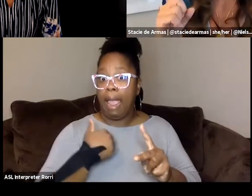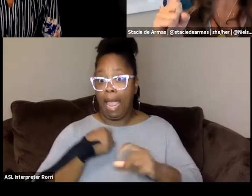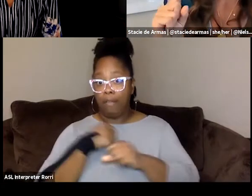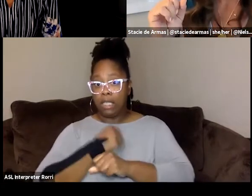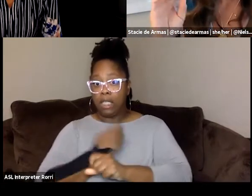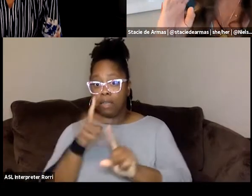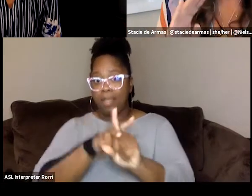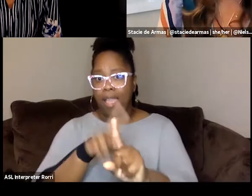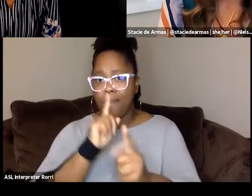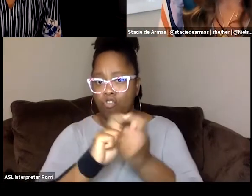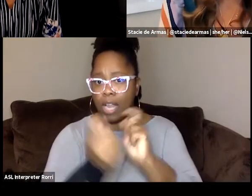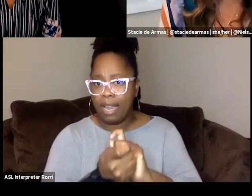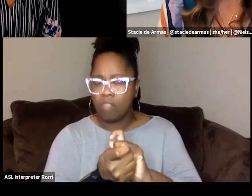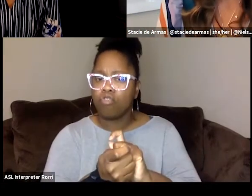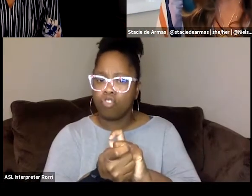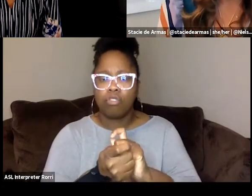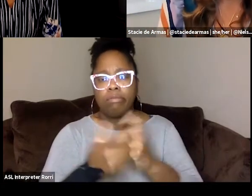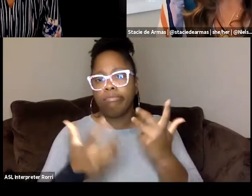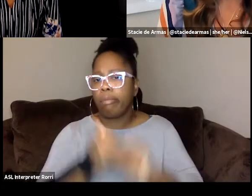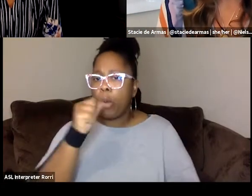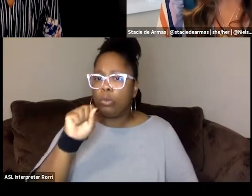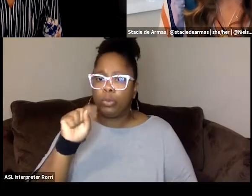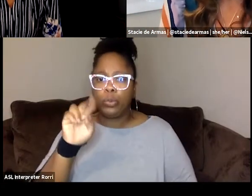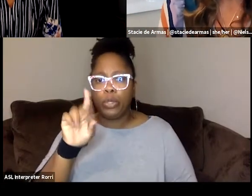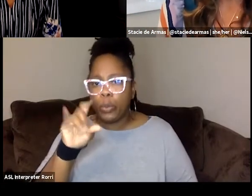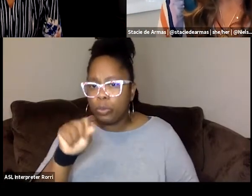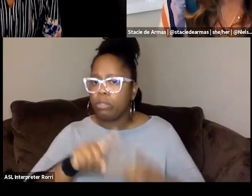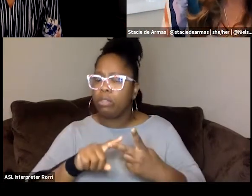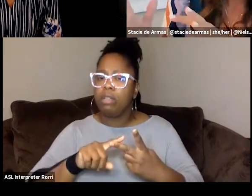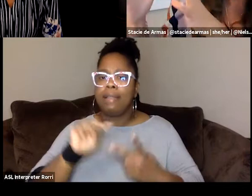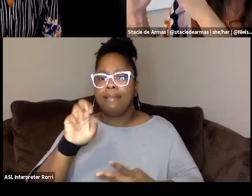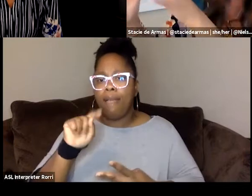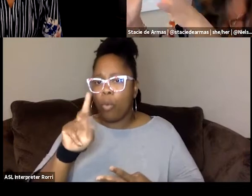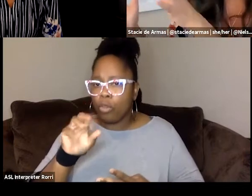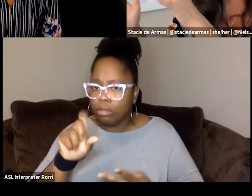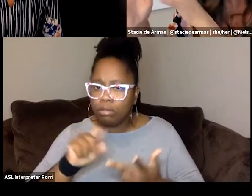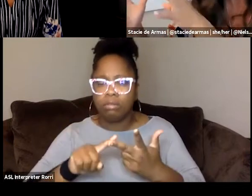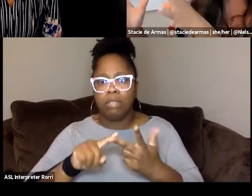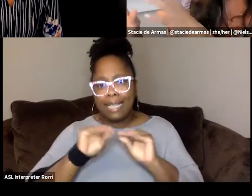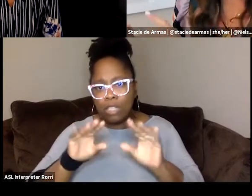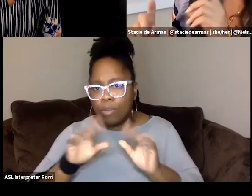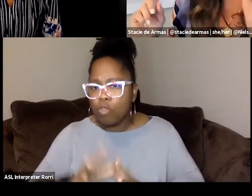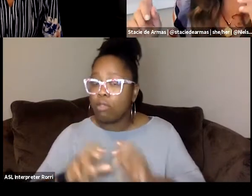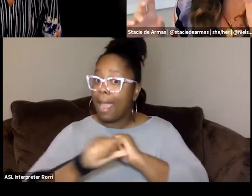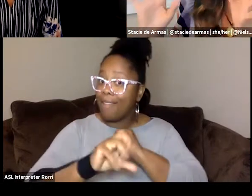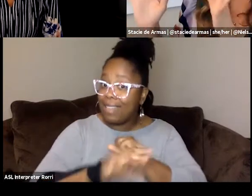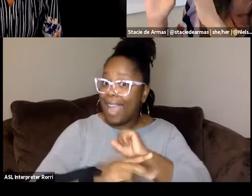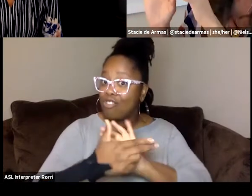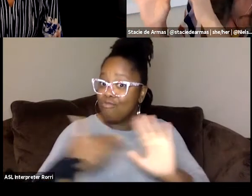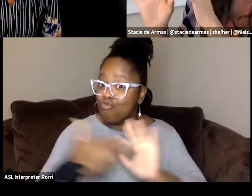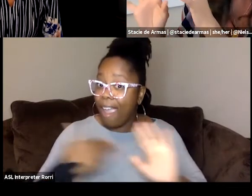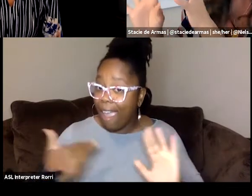there are use cases for studios, for networks, for distributors, and for advertisers and brands who increasingly,